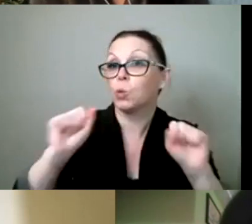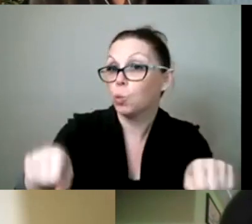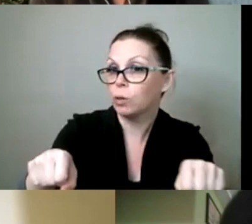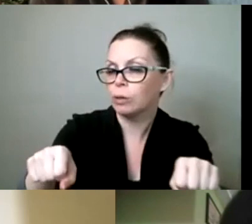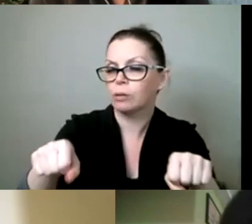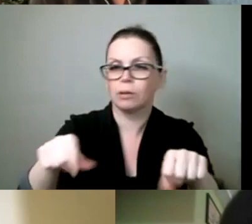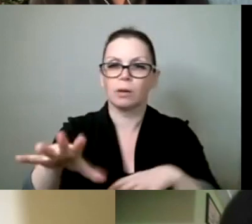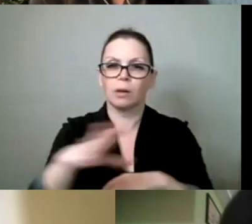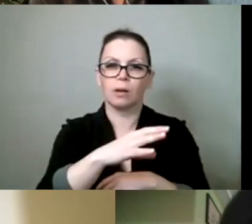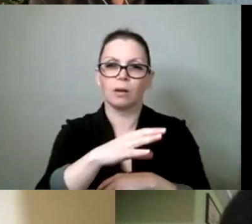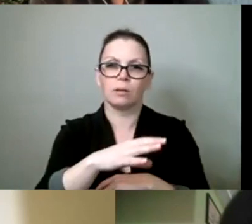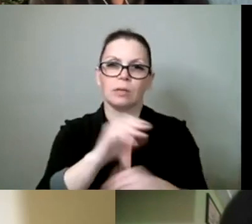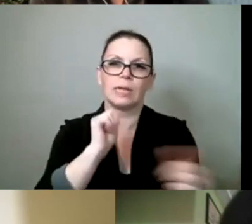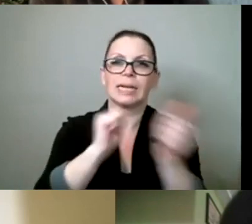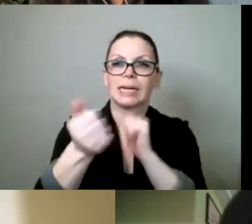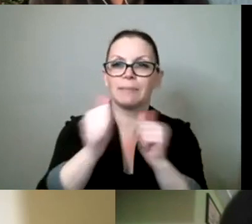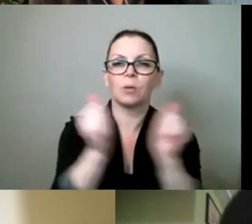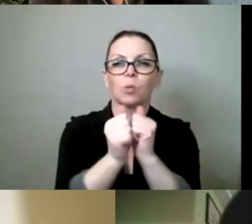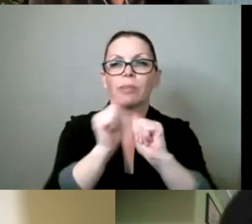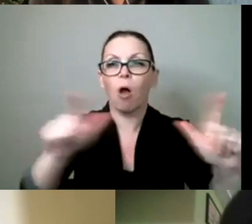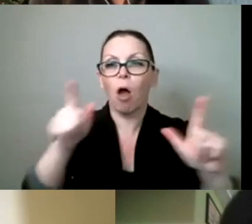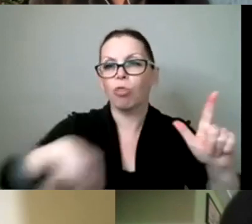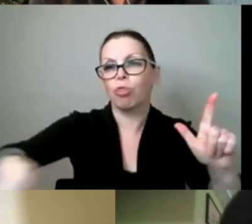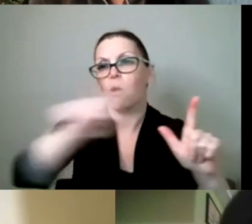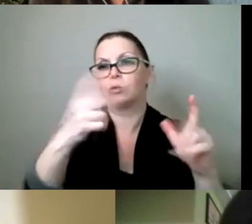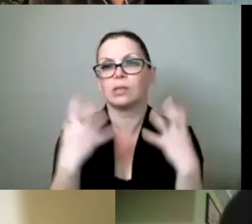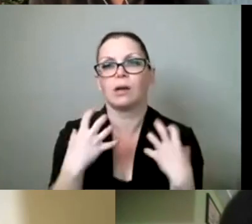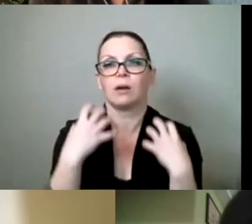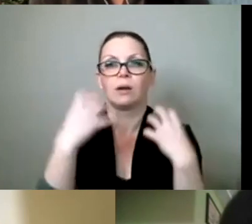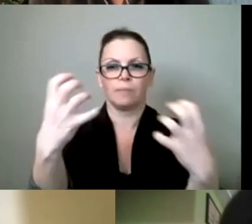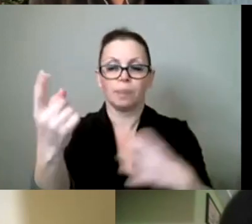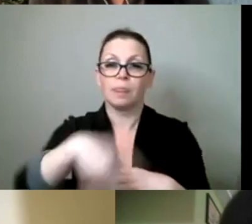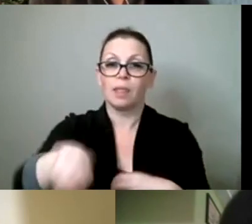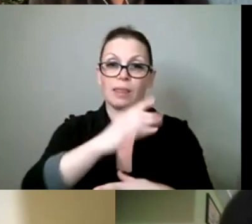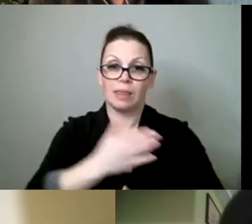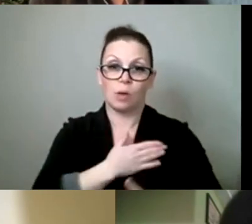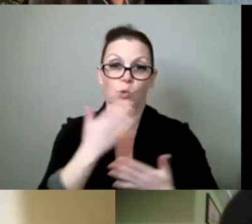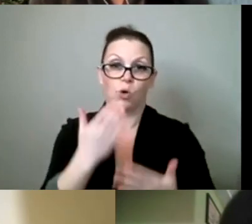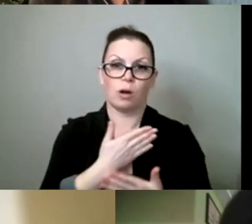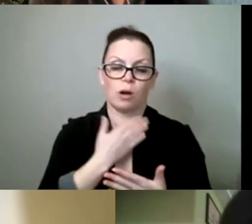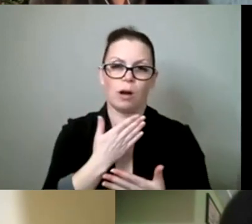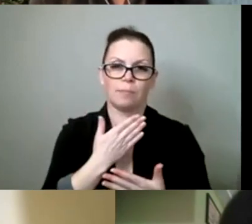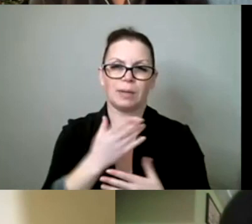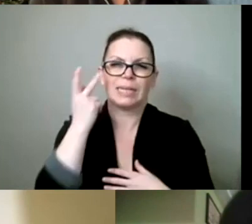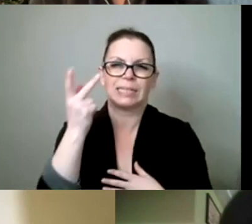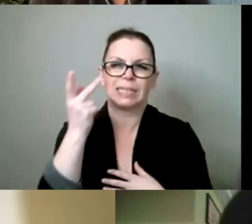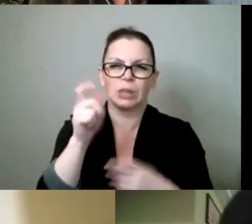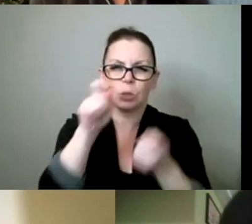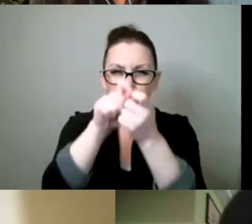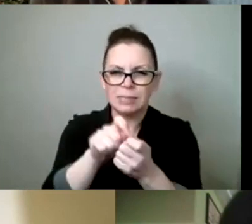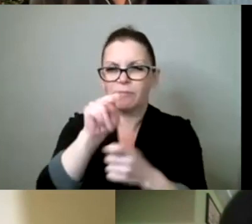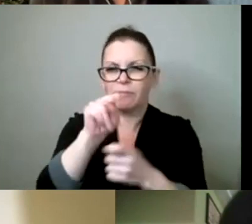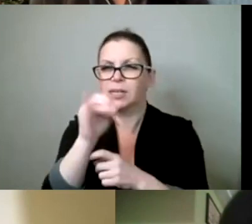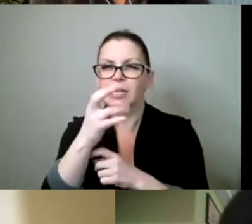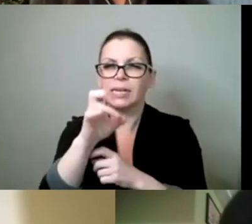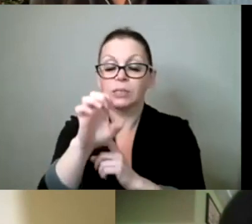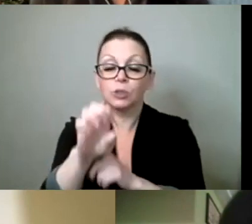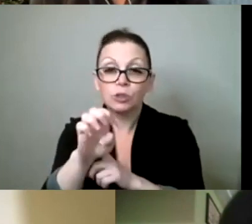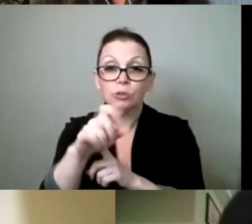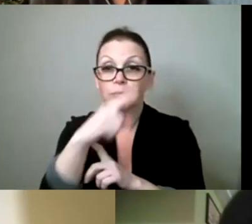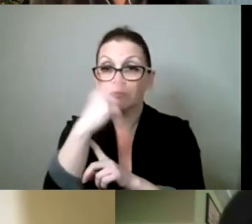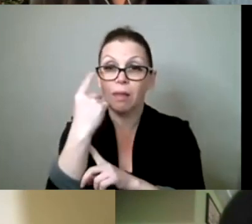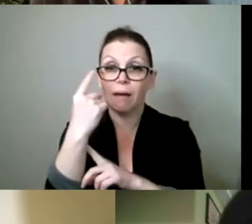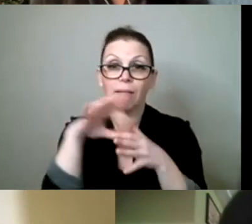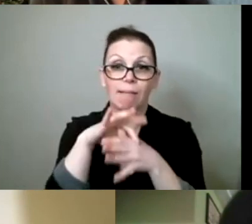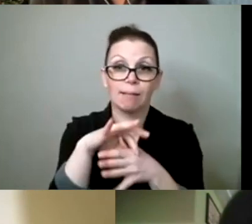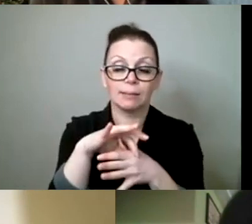to compete with all of that, those audiences. They were happy to have the niche Black content. And